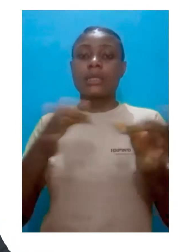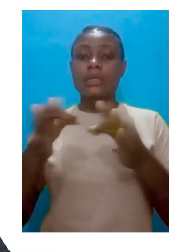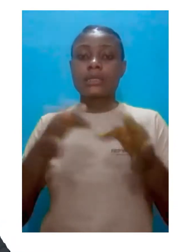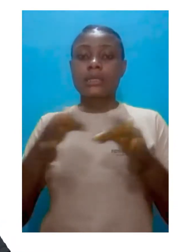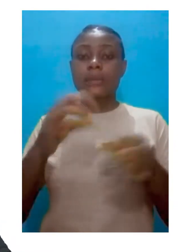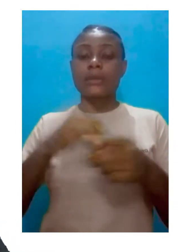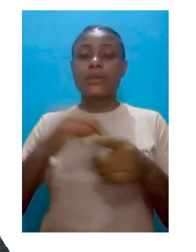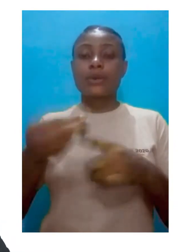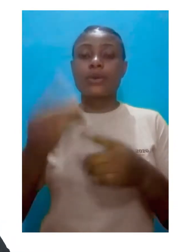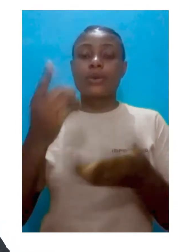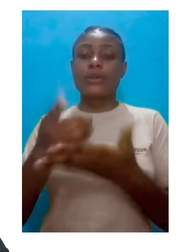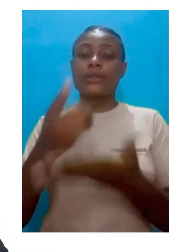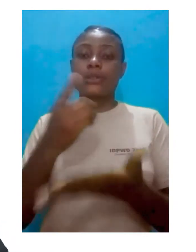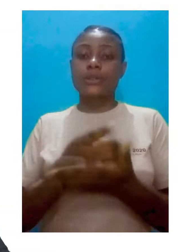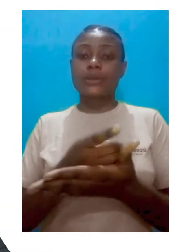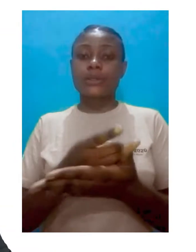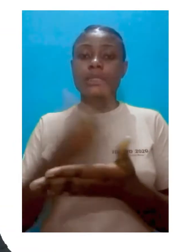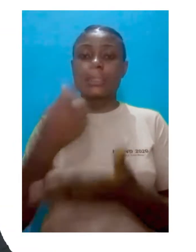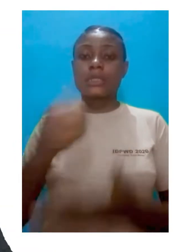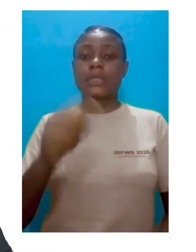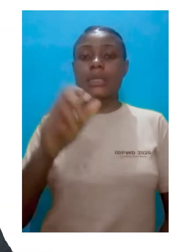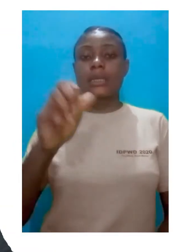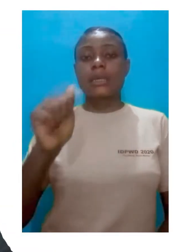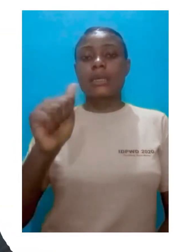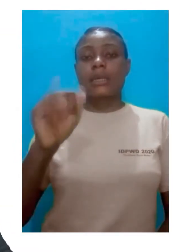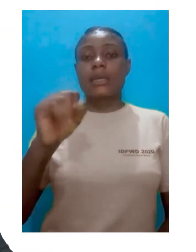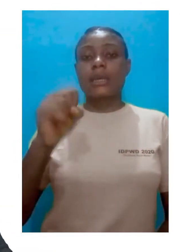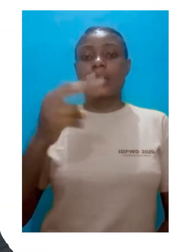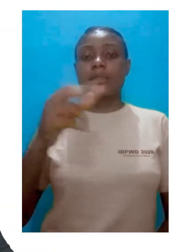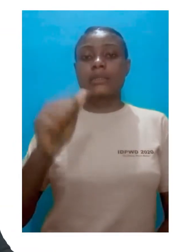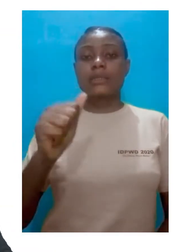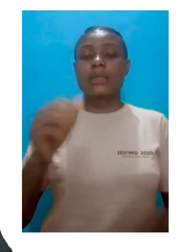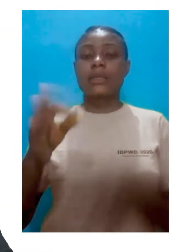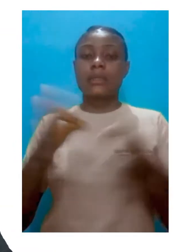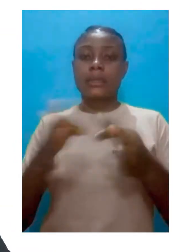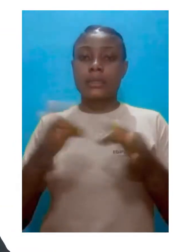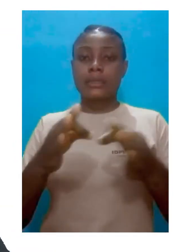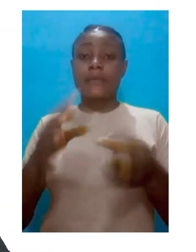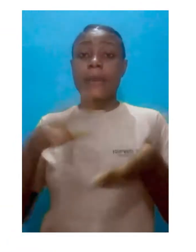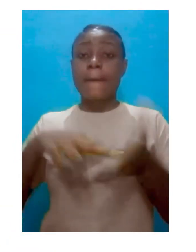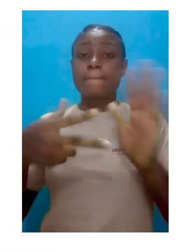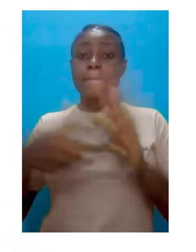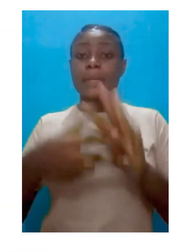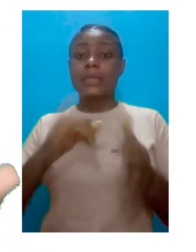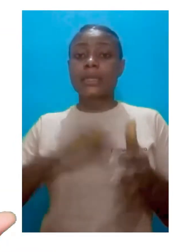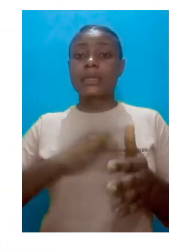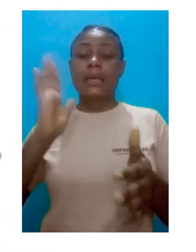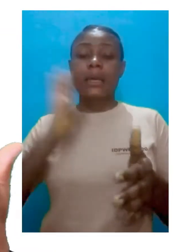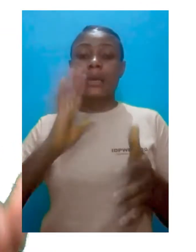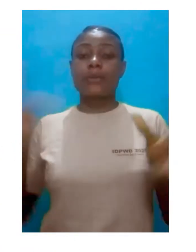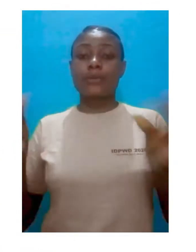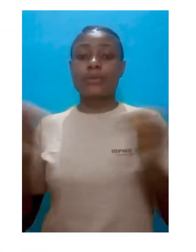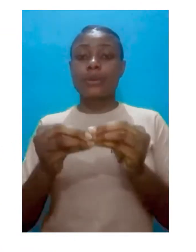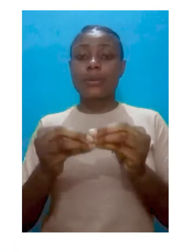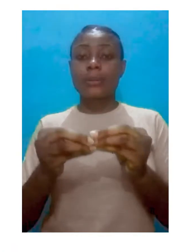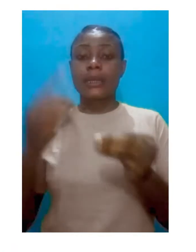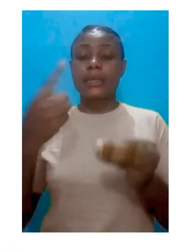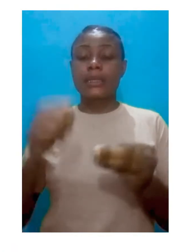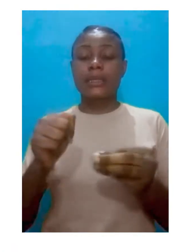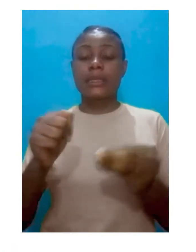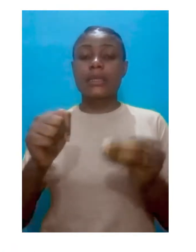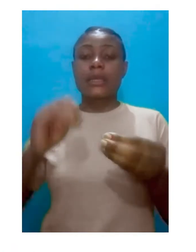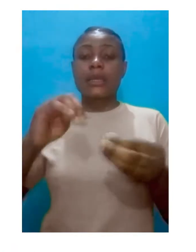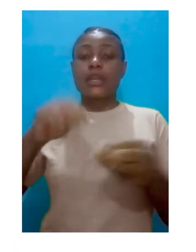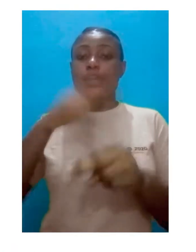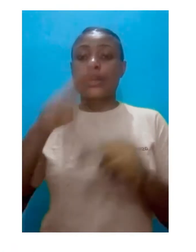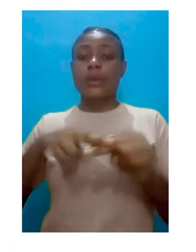parameter in describing or in discussing the Aisha's narrative. That is to say that I'm going to be combining